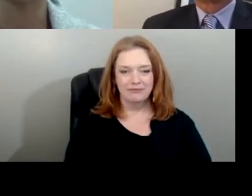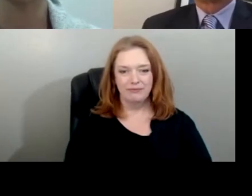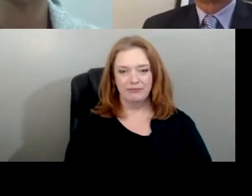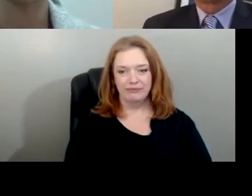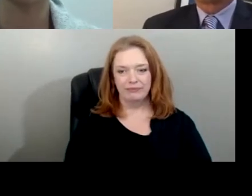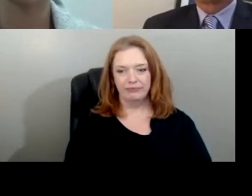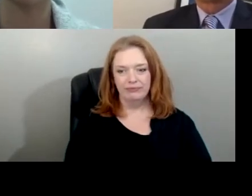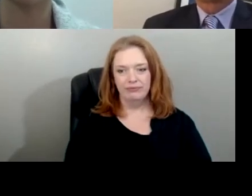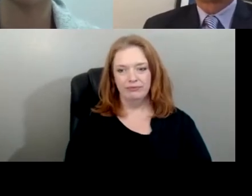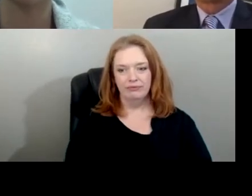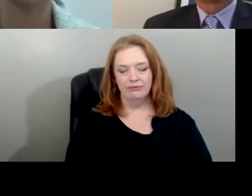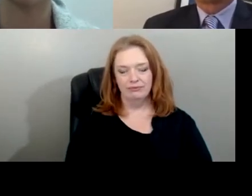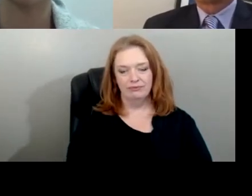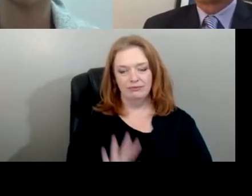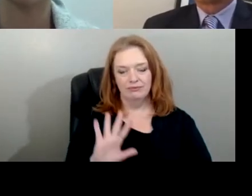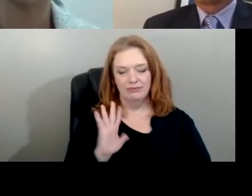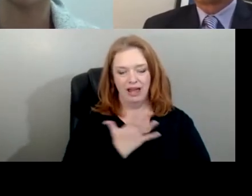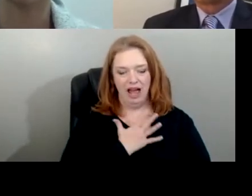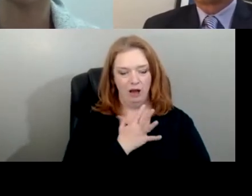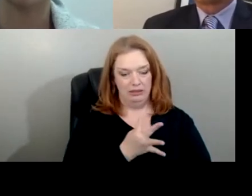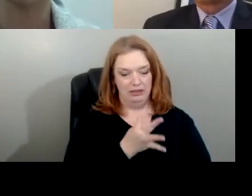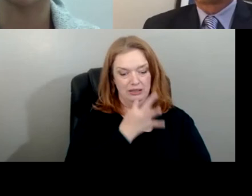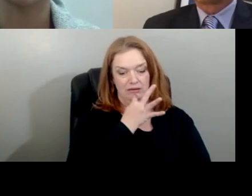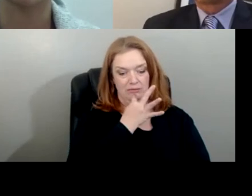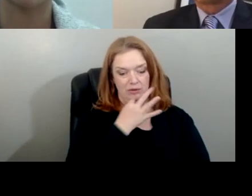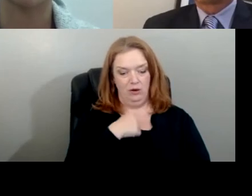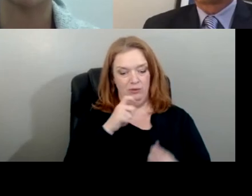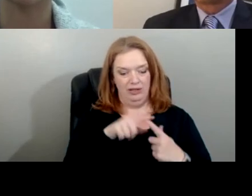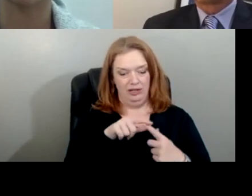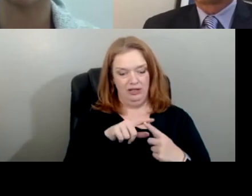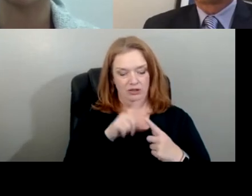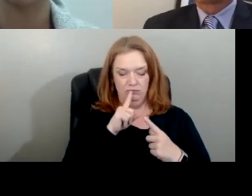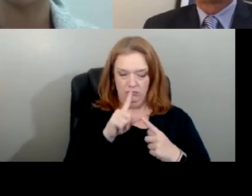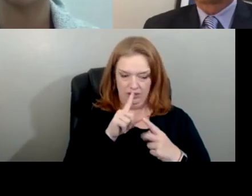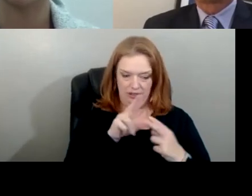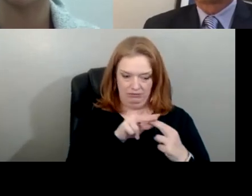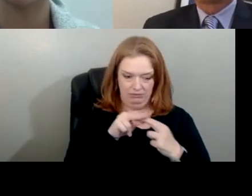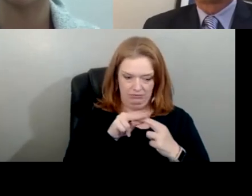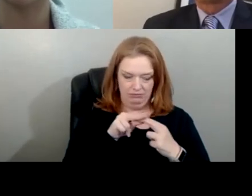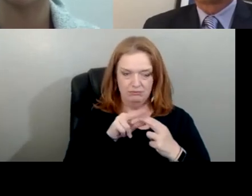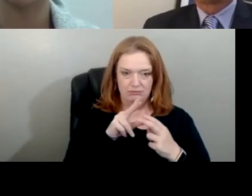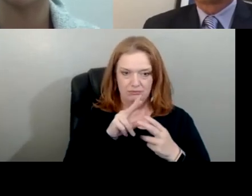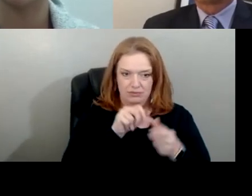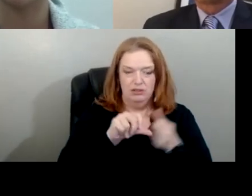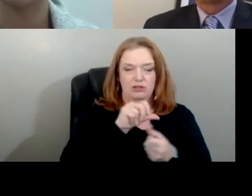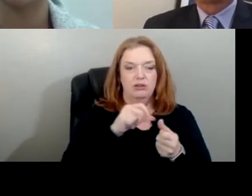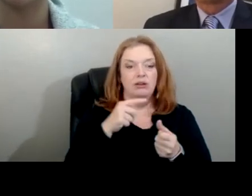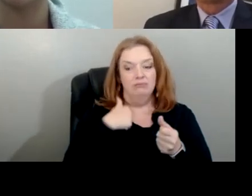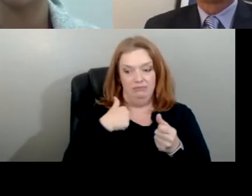leaning into what our expertise is, right? Like I do a lot of policy advocacy. That's my jam. I do a lot of